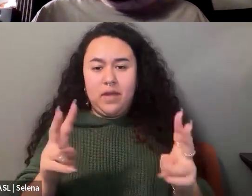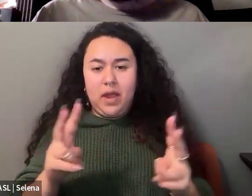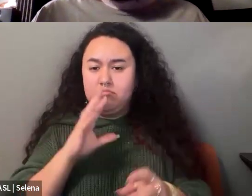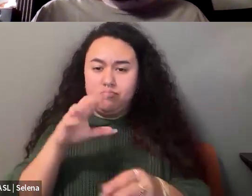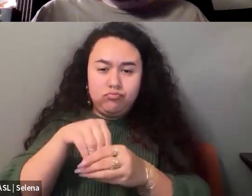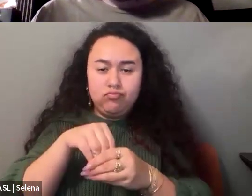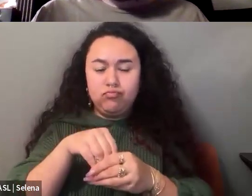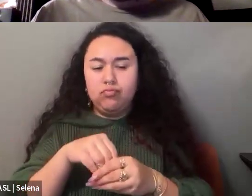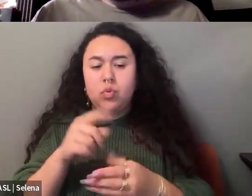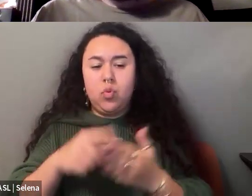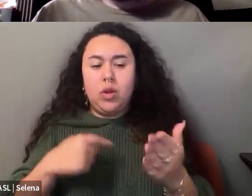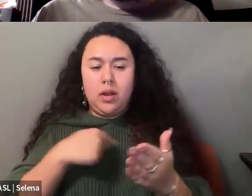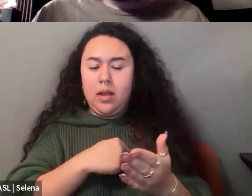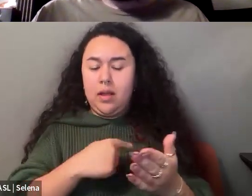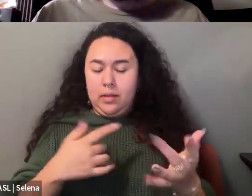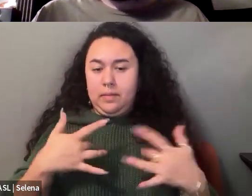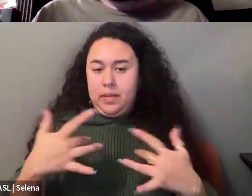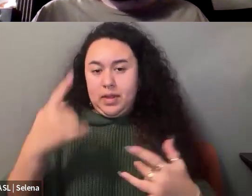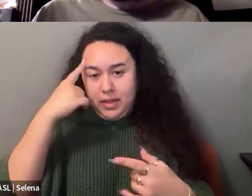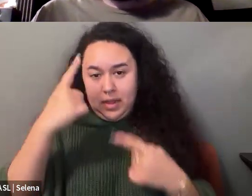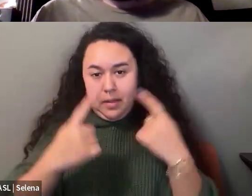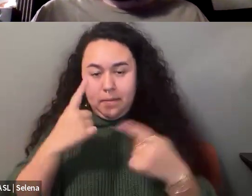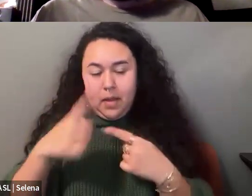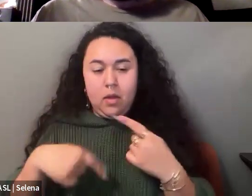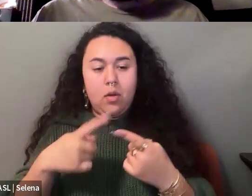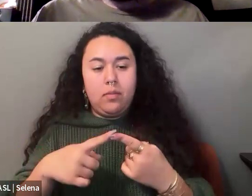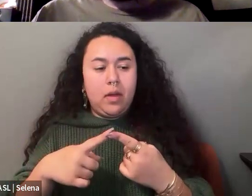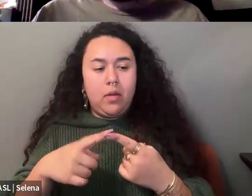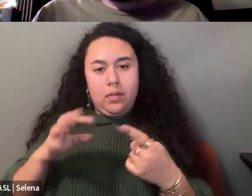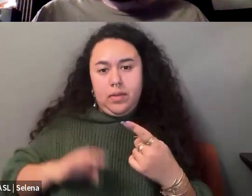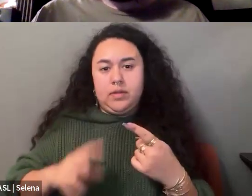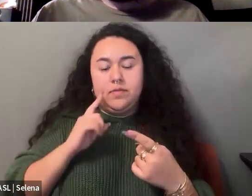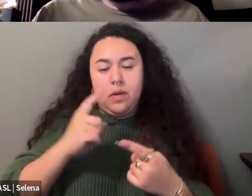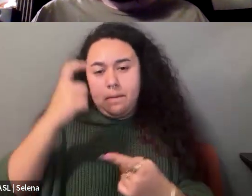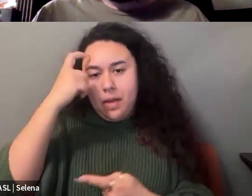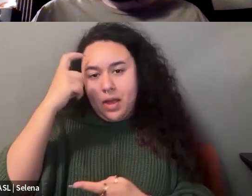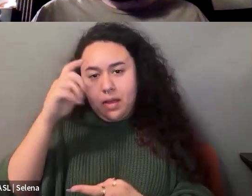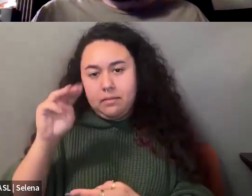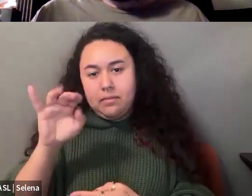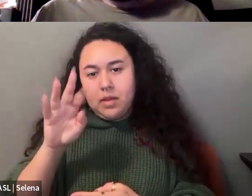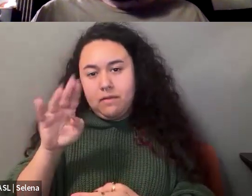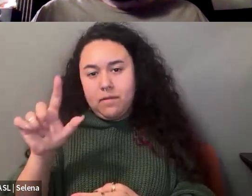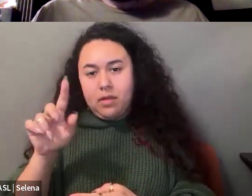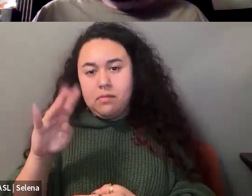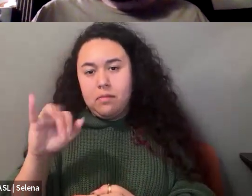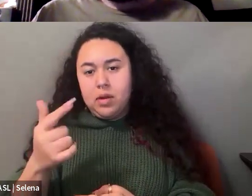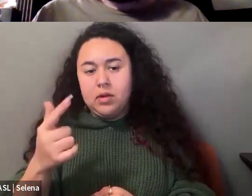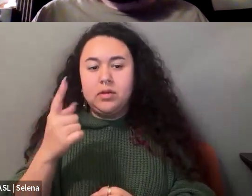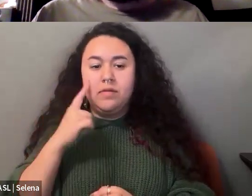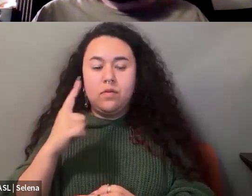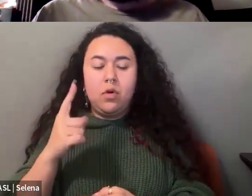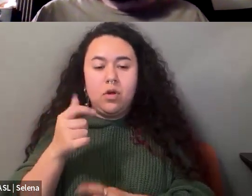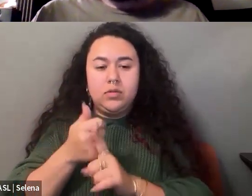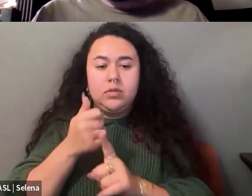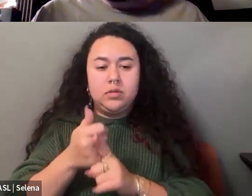encapsulating of what I often think of as the benefits of mindful birding. And she says, to be